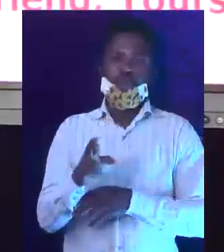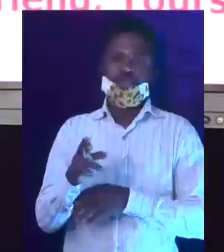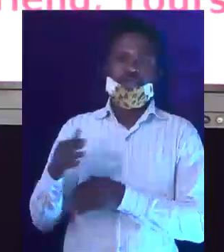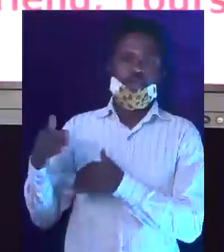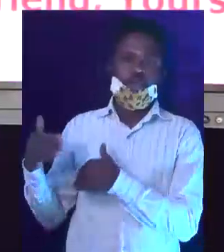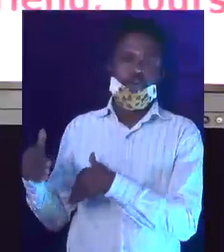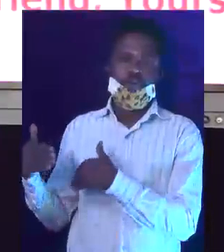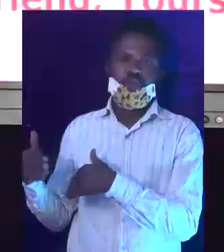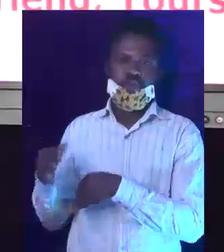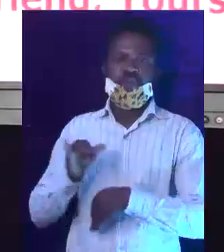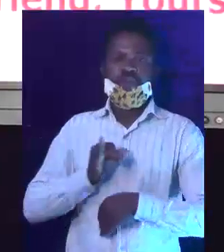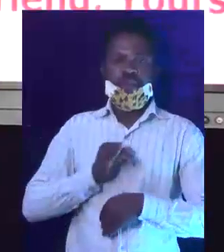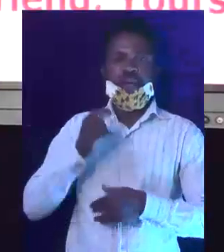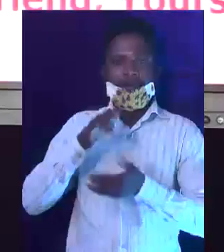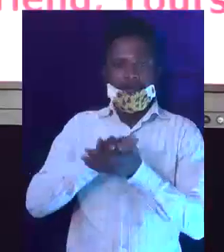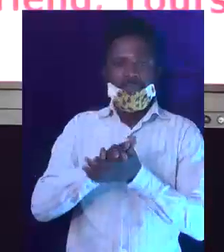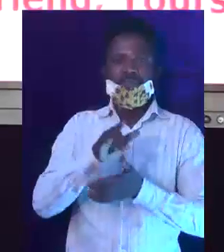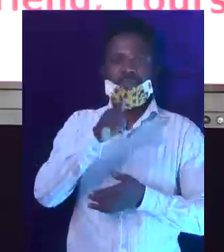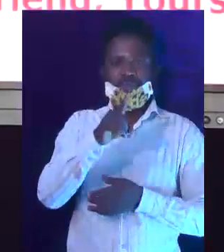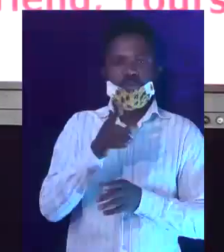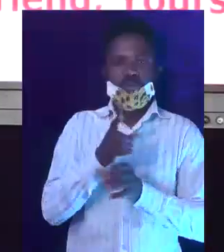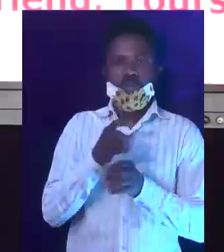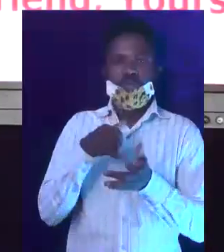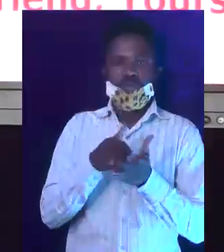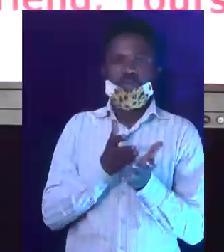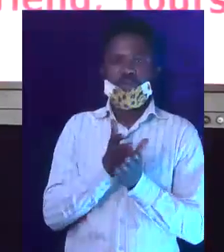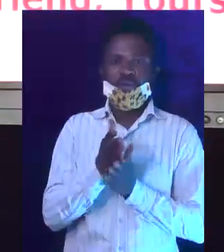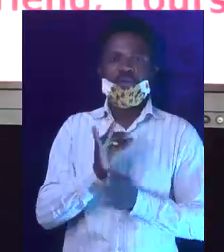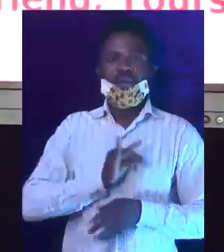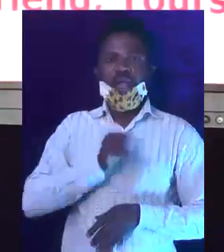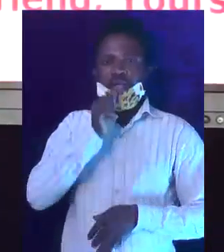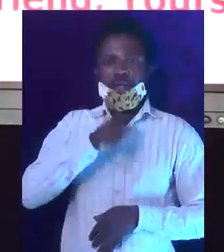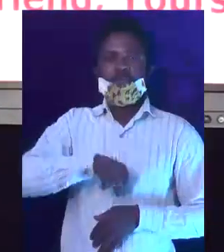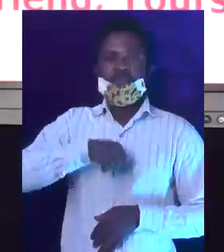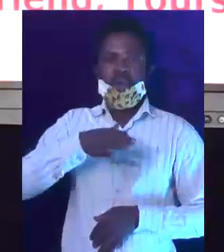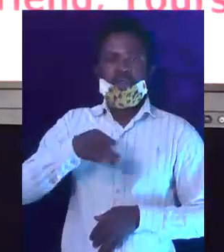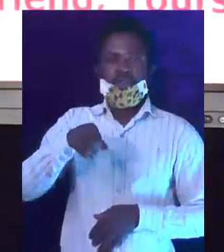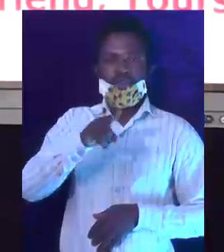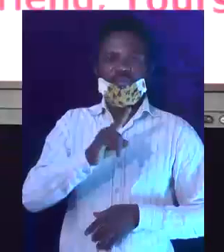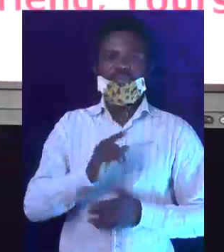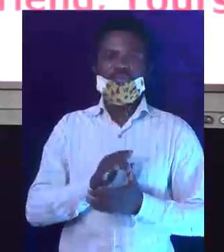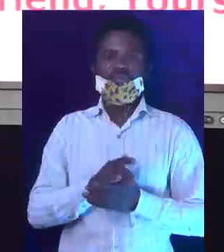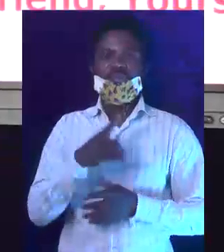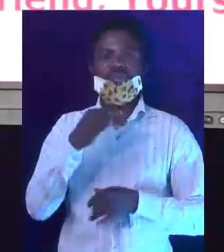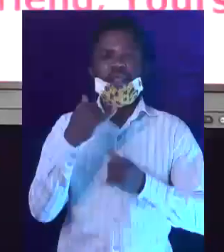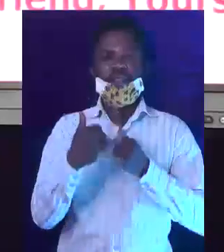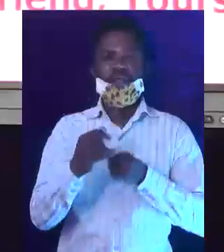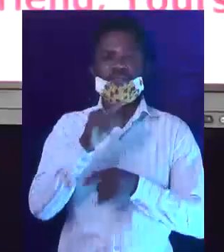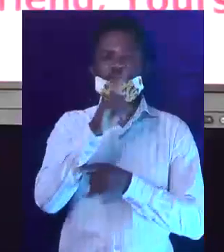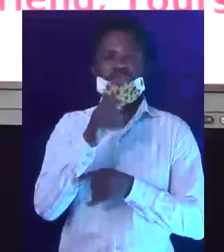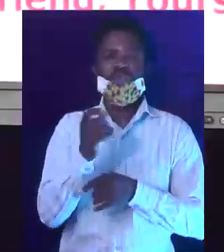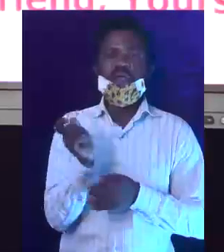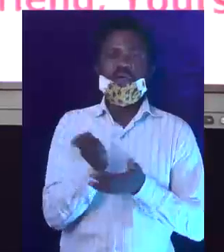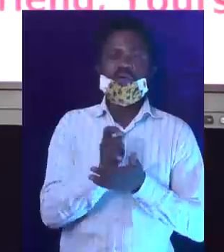corner. I believe you wrote that too. I'm proud of you. The